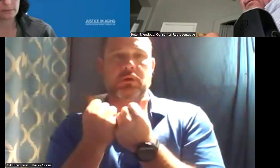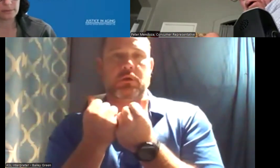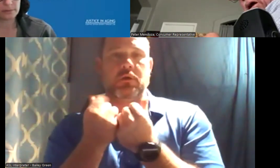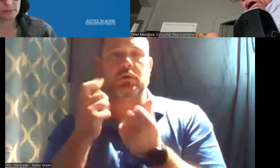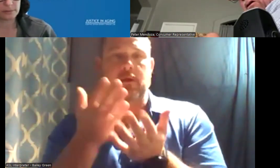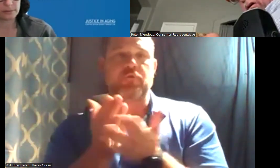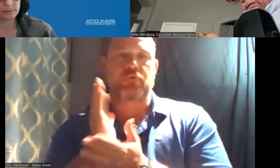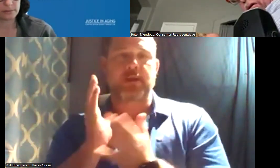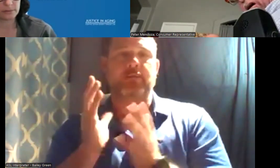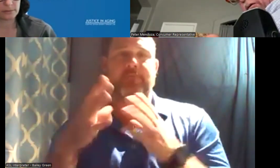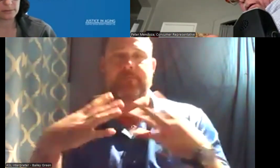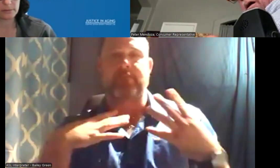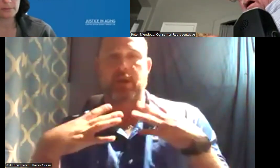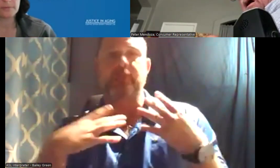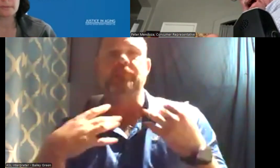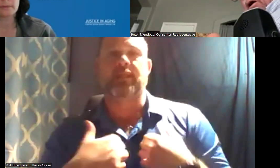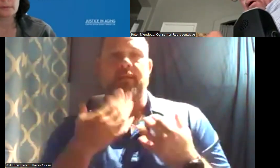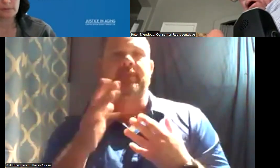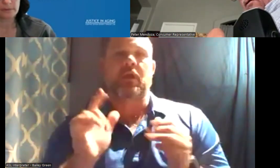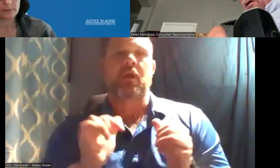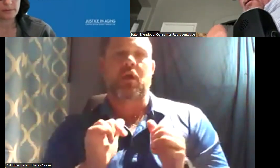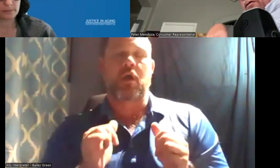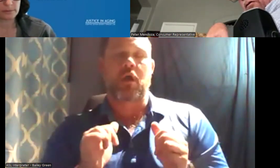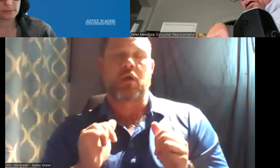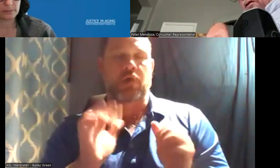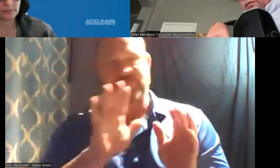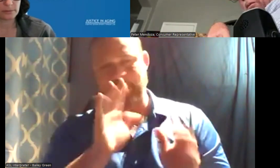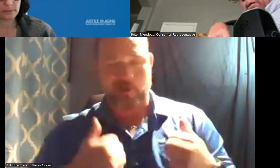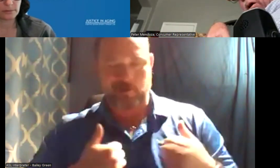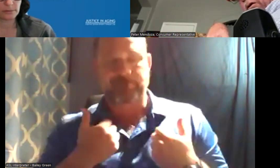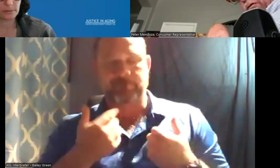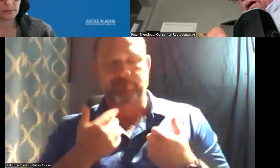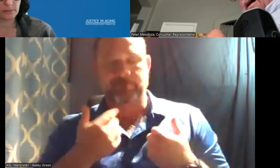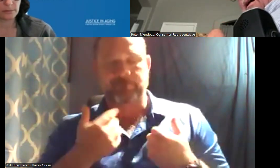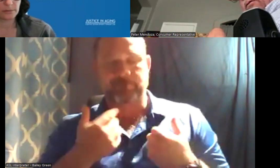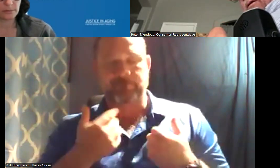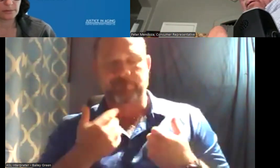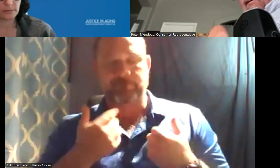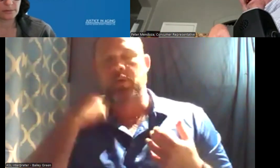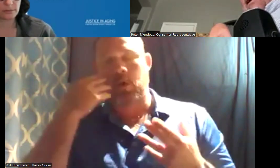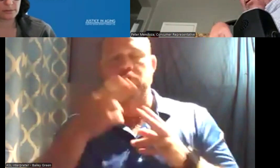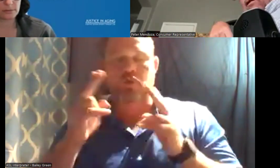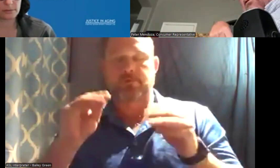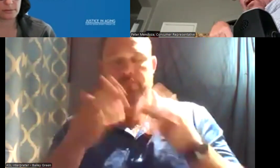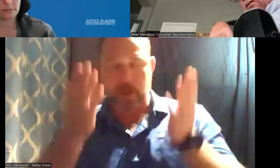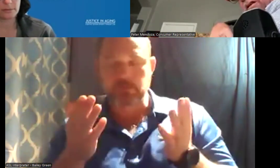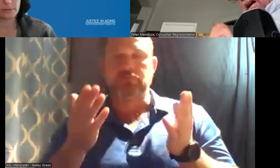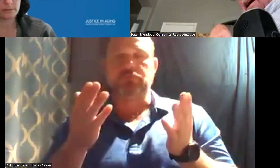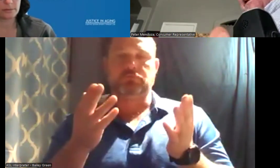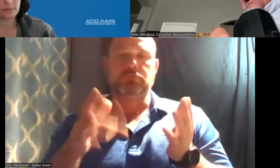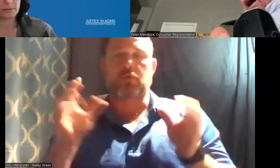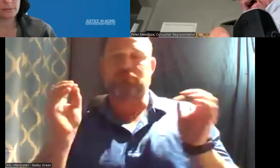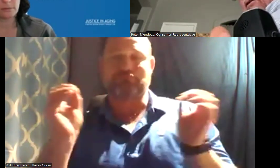to go on vacation and live their lives. And we all know there's a shortage of providers. So there really is no such